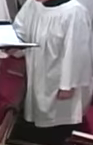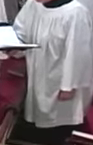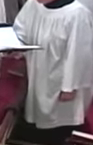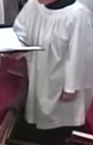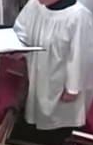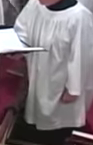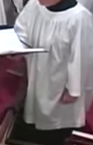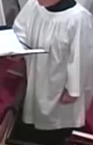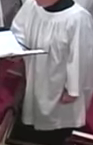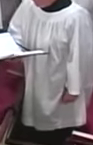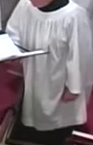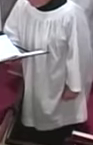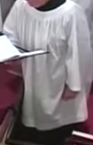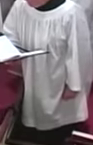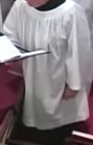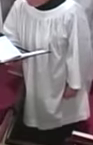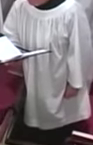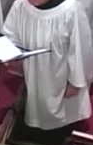Glory and praise.